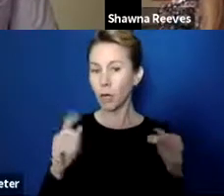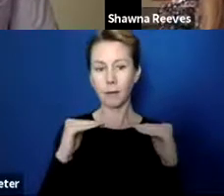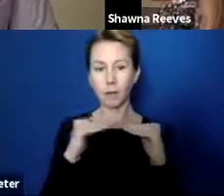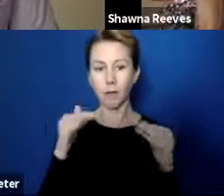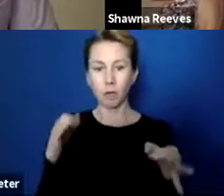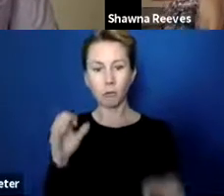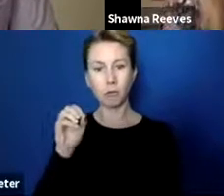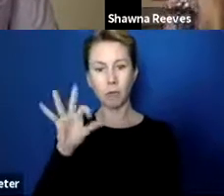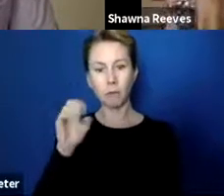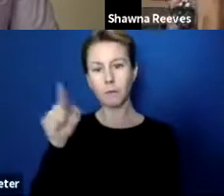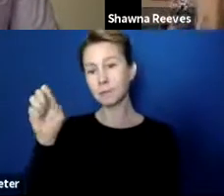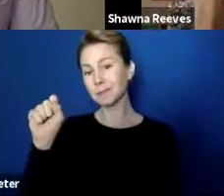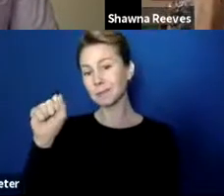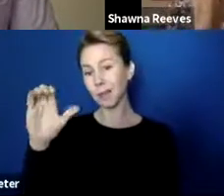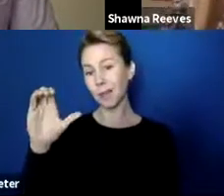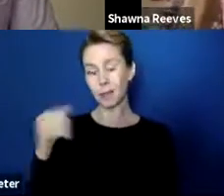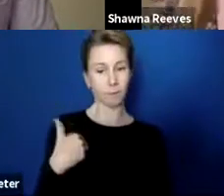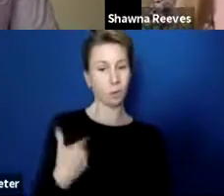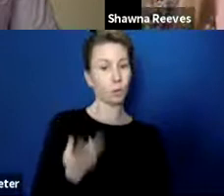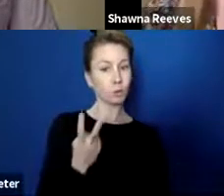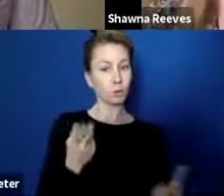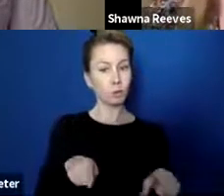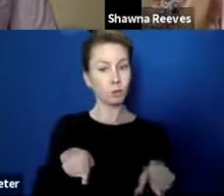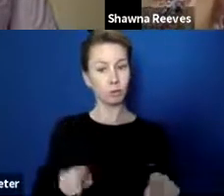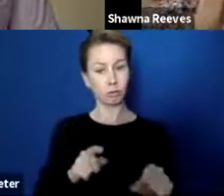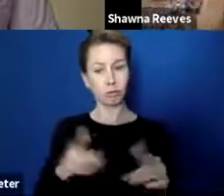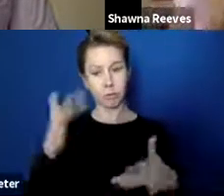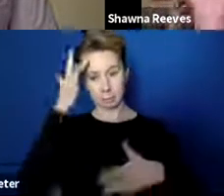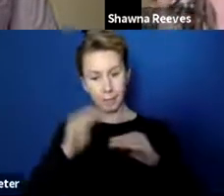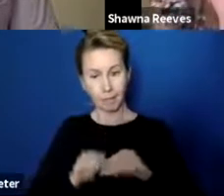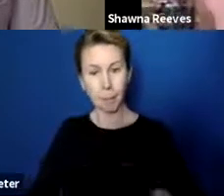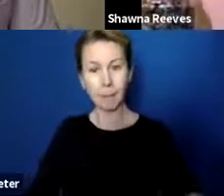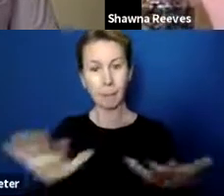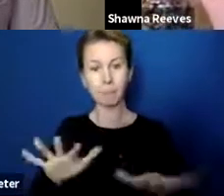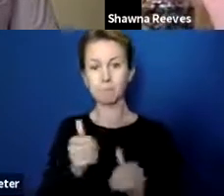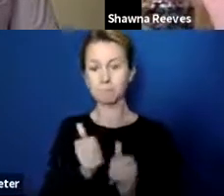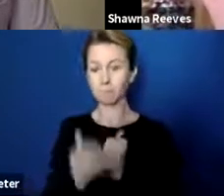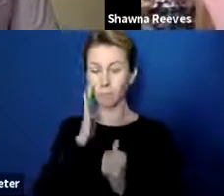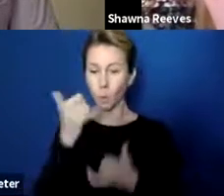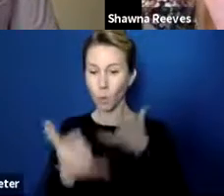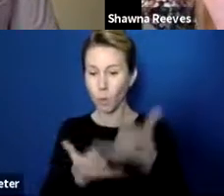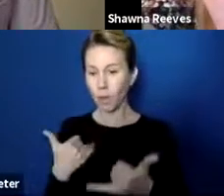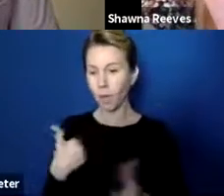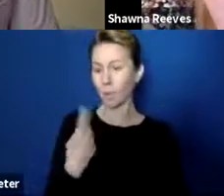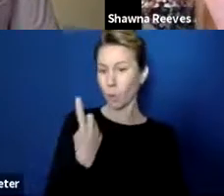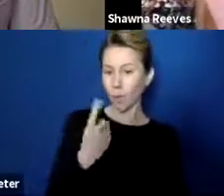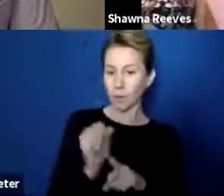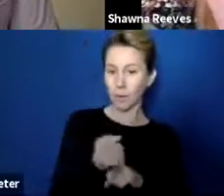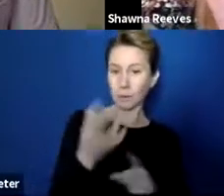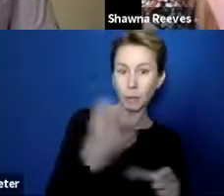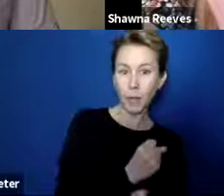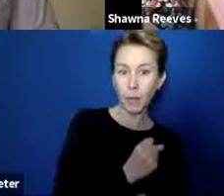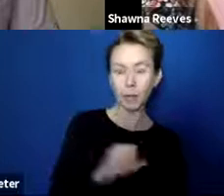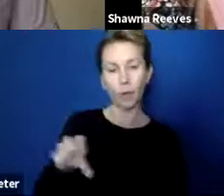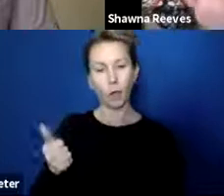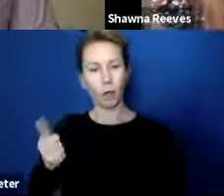as everyone knows who's an advocate, that evictions require a fair hearing through the Fair Hearing